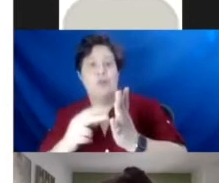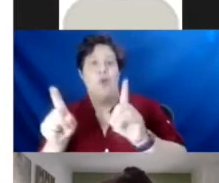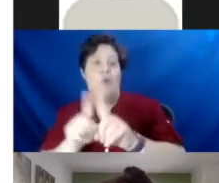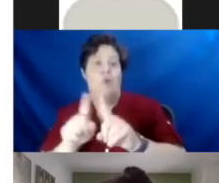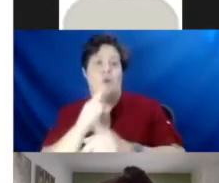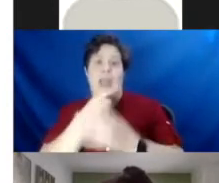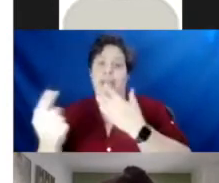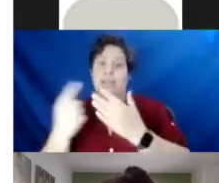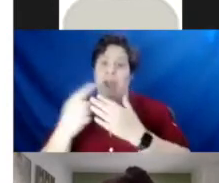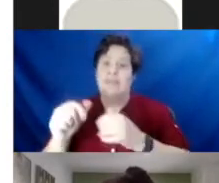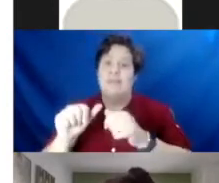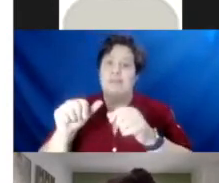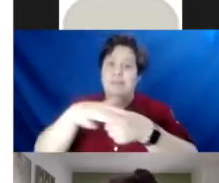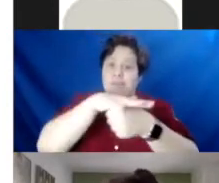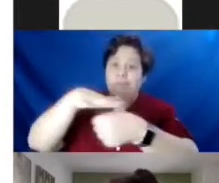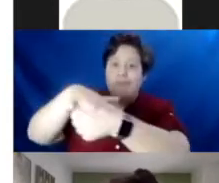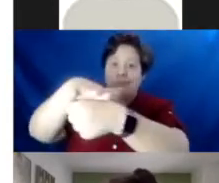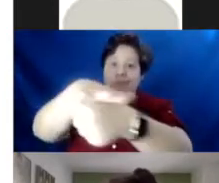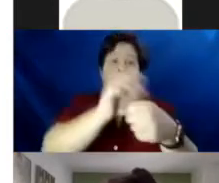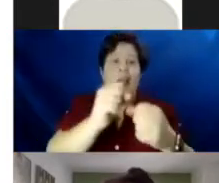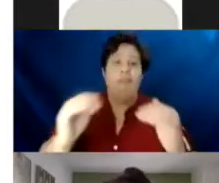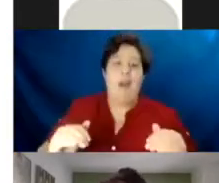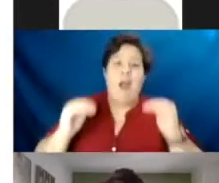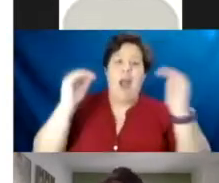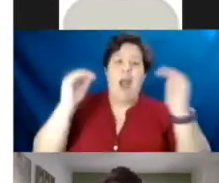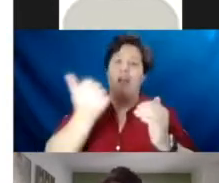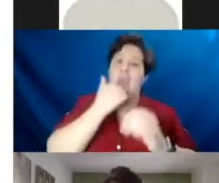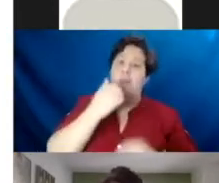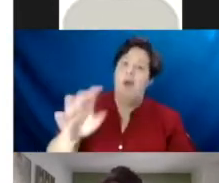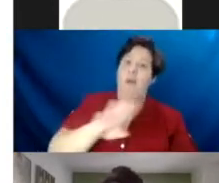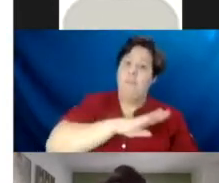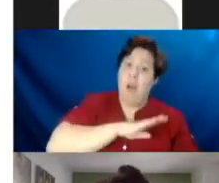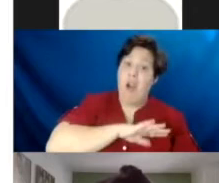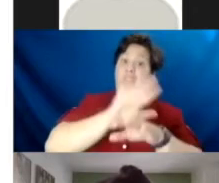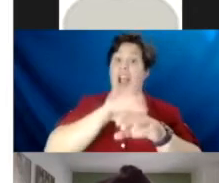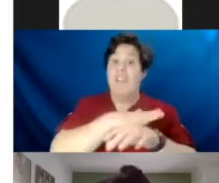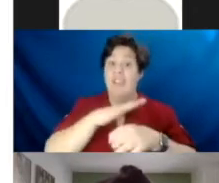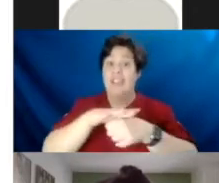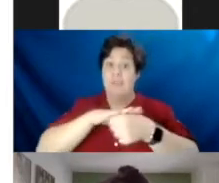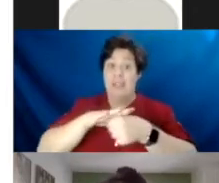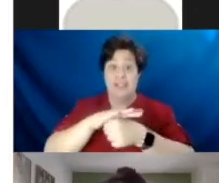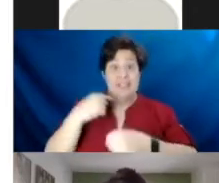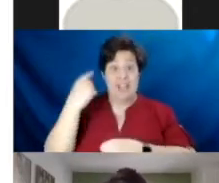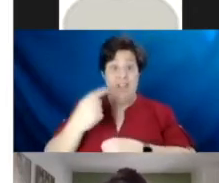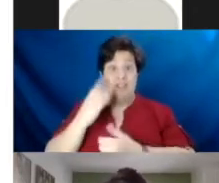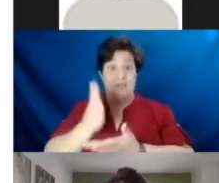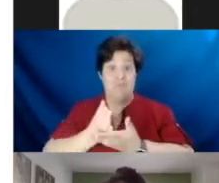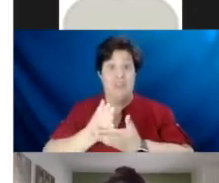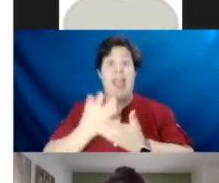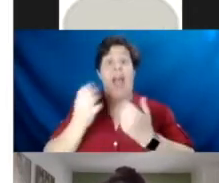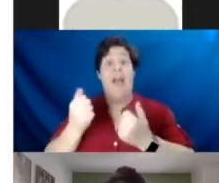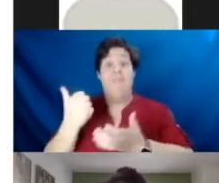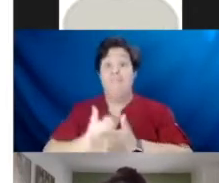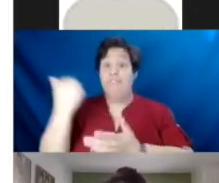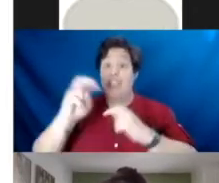independent neighbourhoods. It has one of the highest number of parks and green spaces in London, interestingly, and has excellent transport